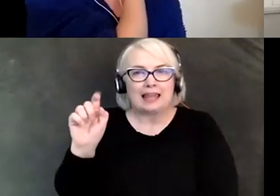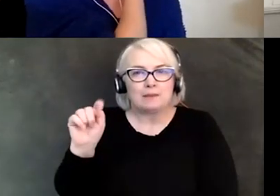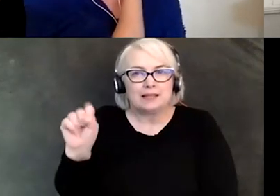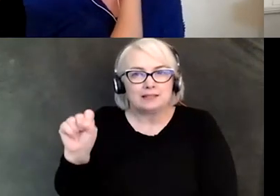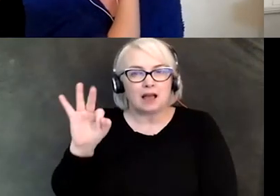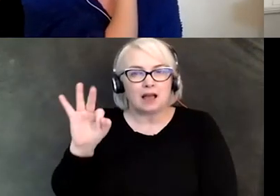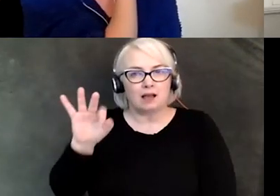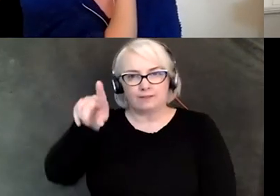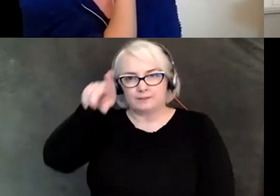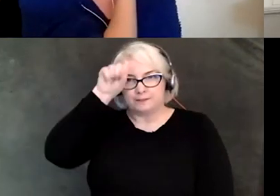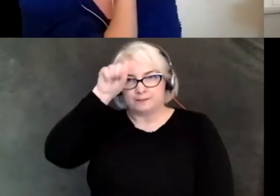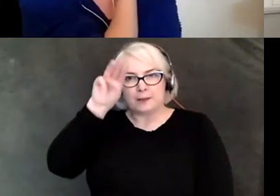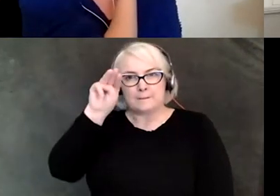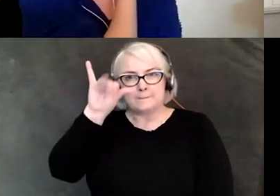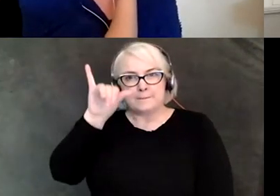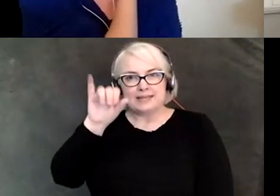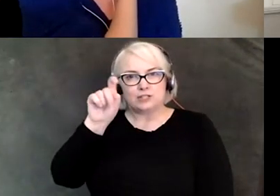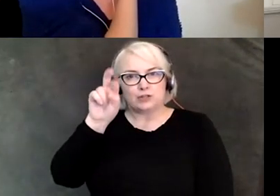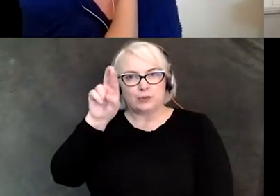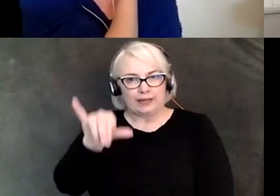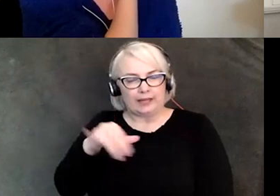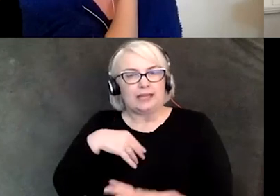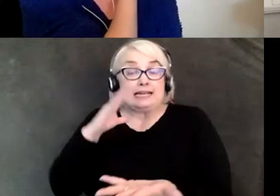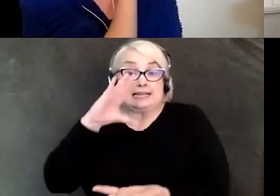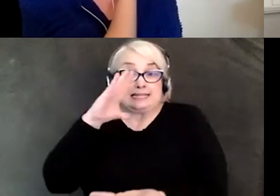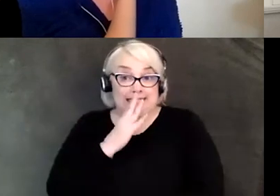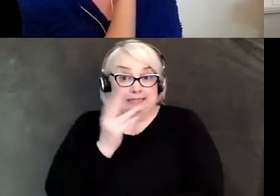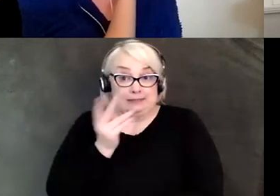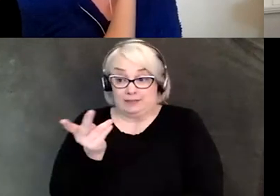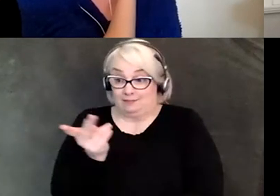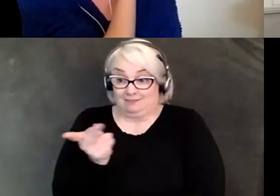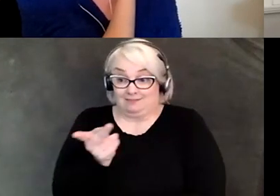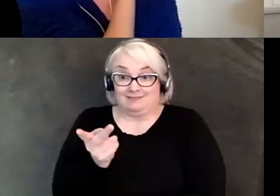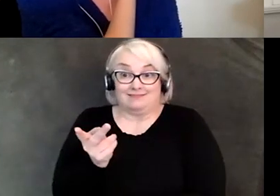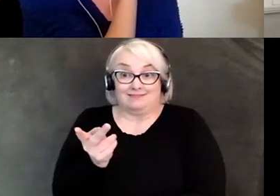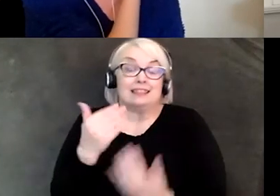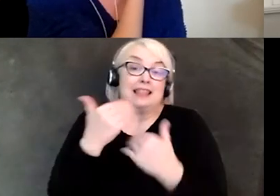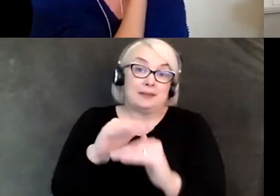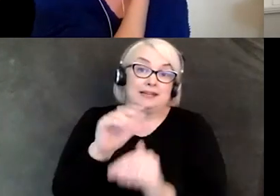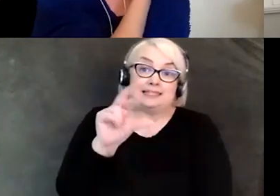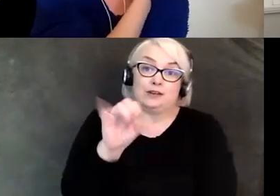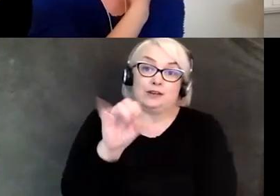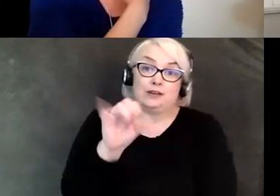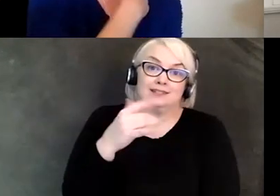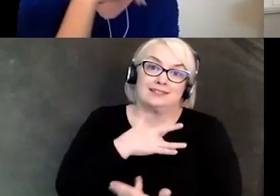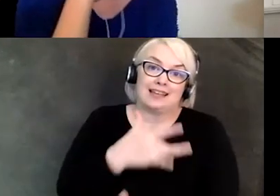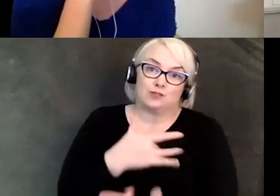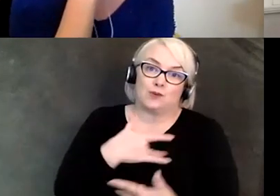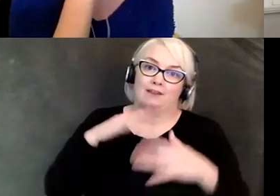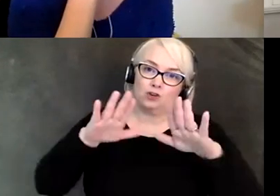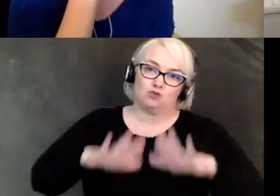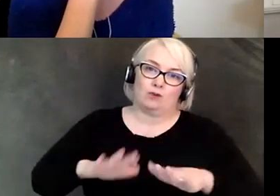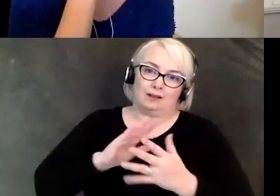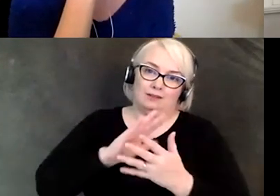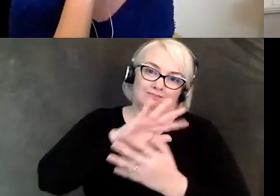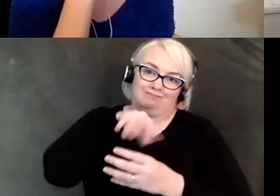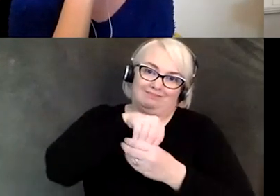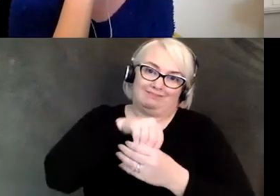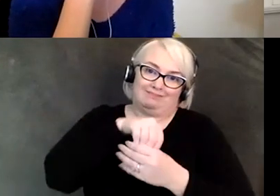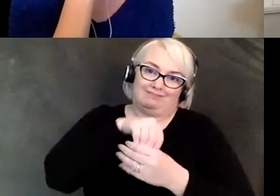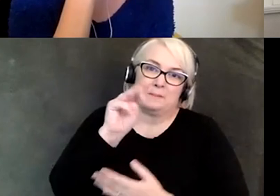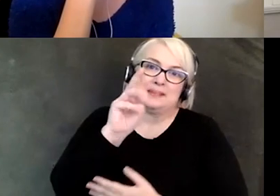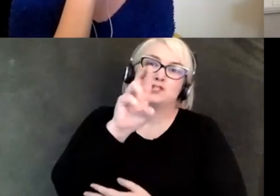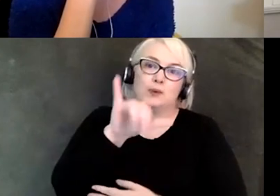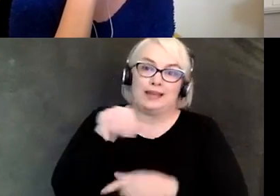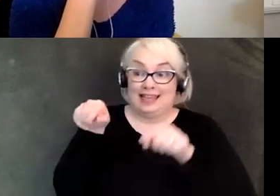mystery at the center of them. And these two shows definitely have that. Um, can you talk about that element in your shows and,